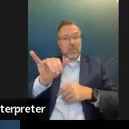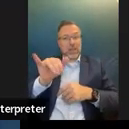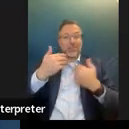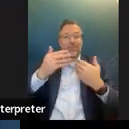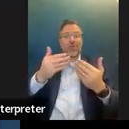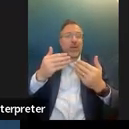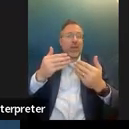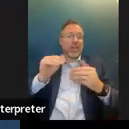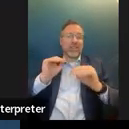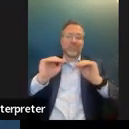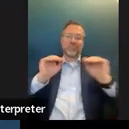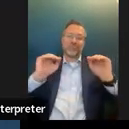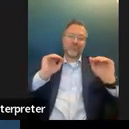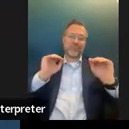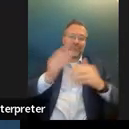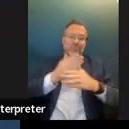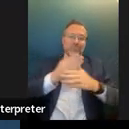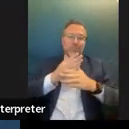wide.